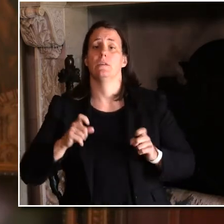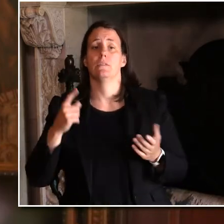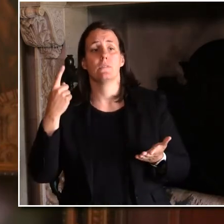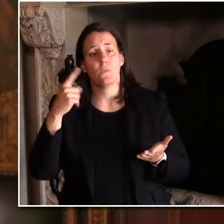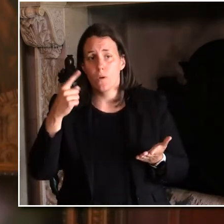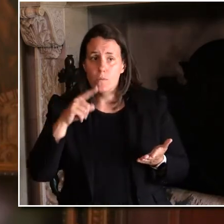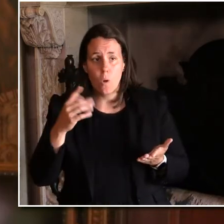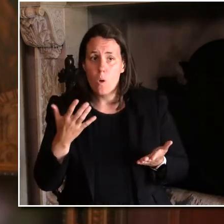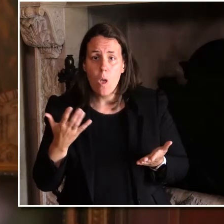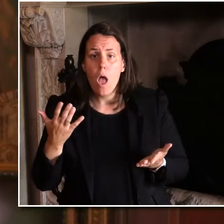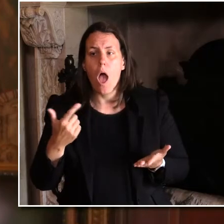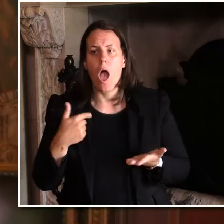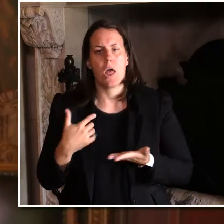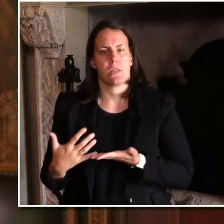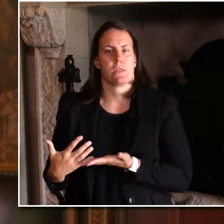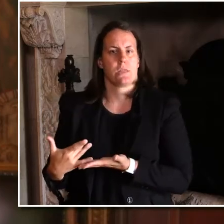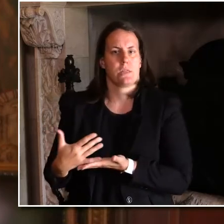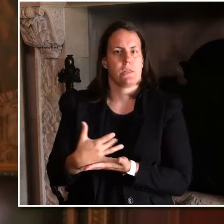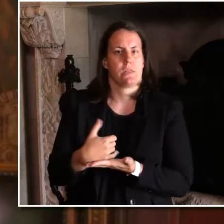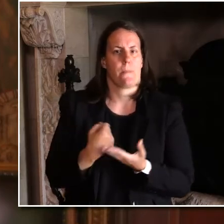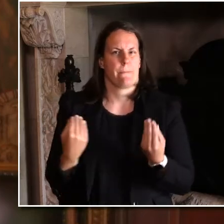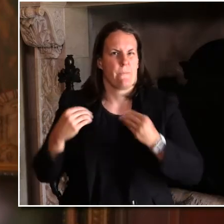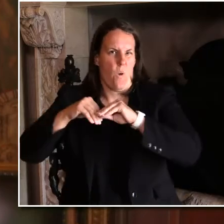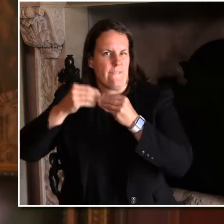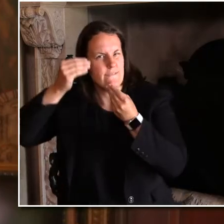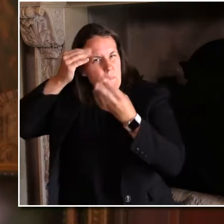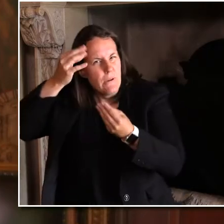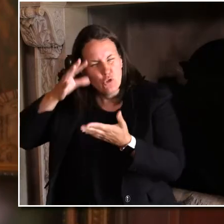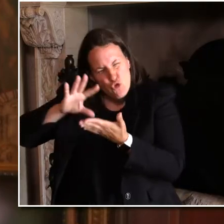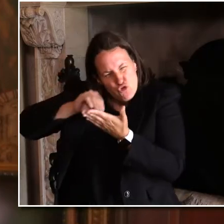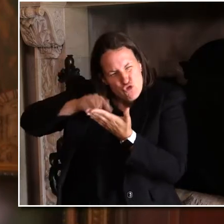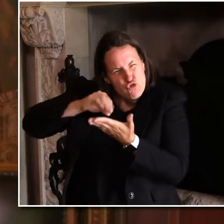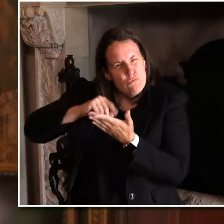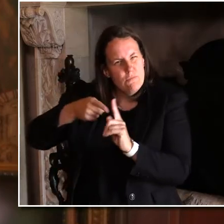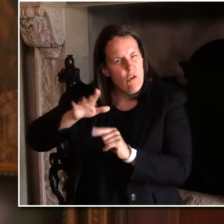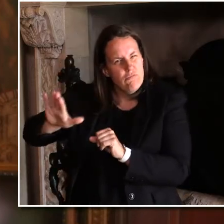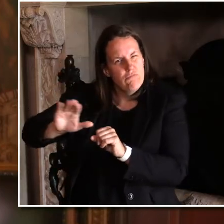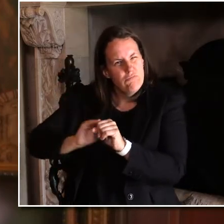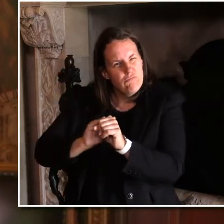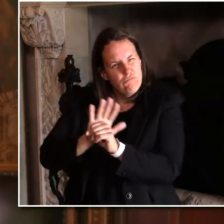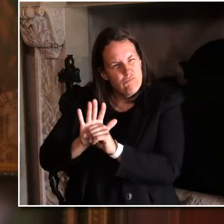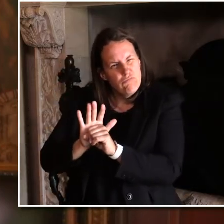only or the true answer, but it's another perspective on the number